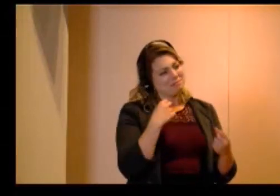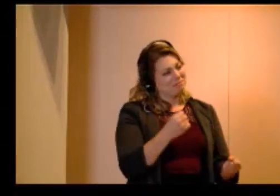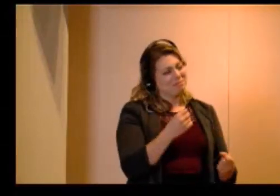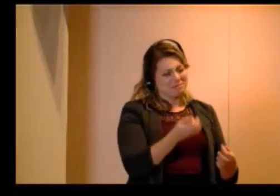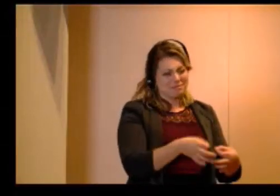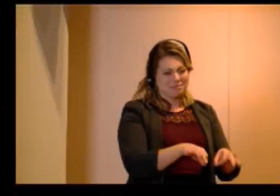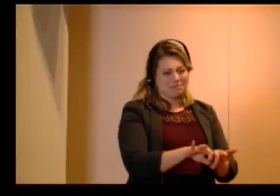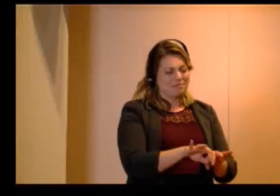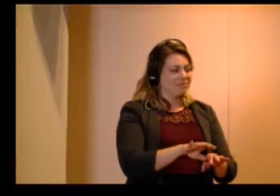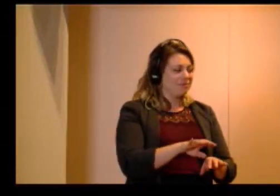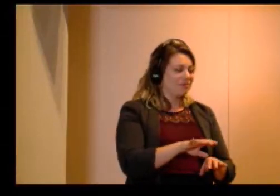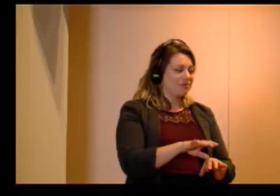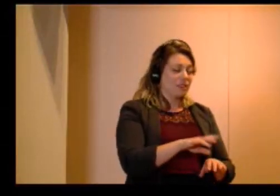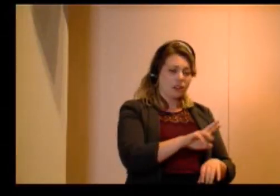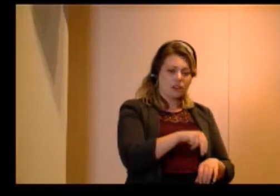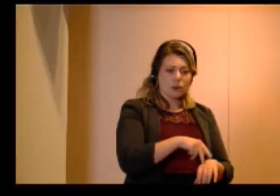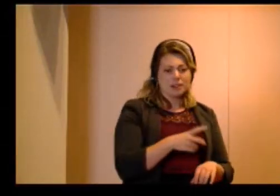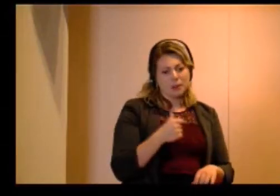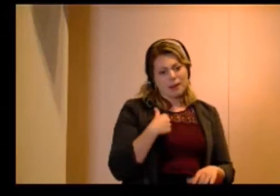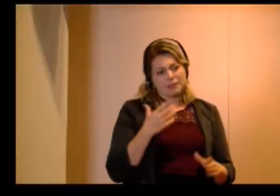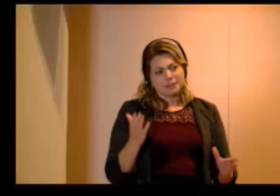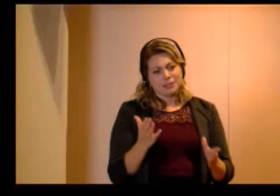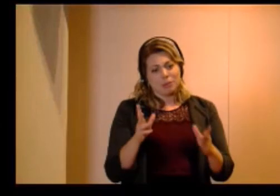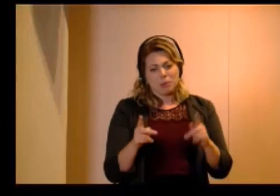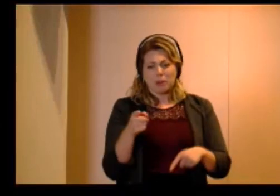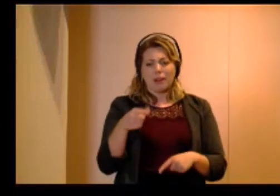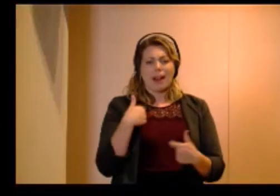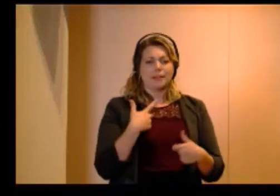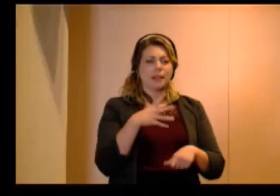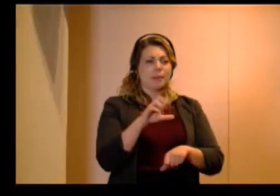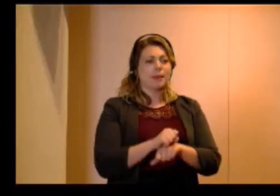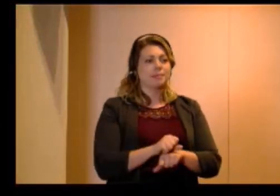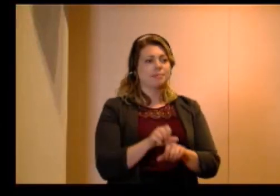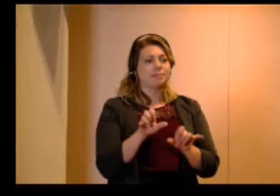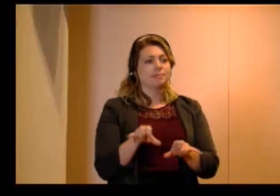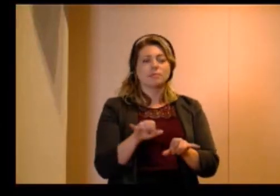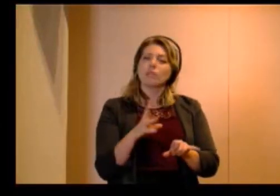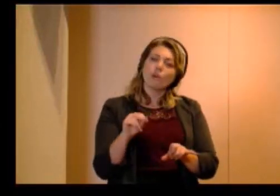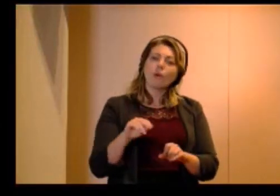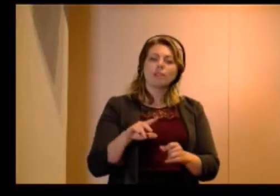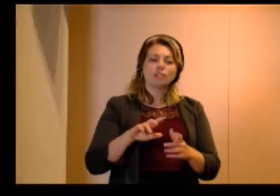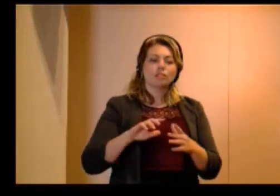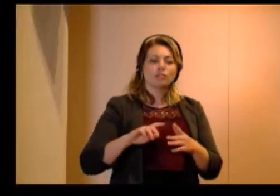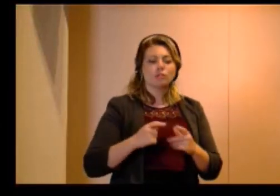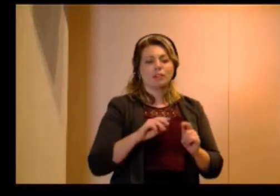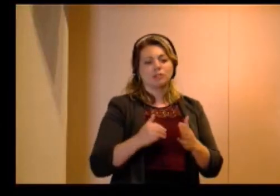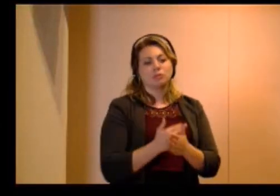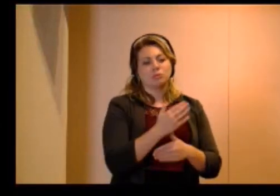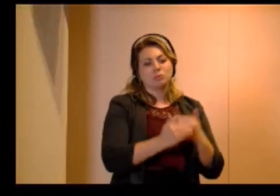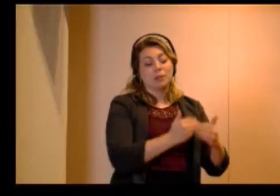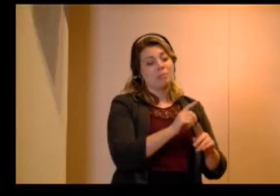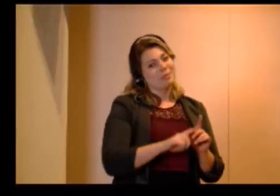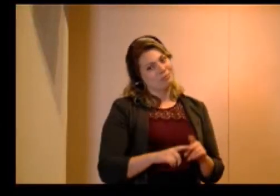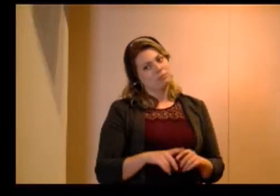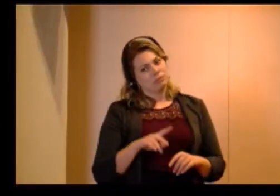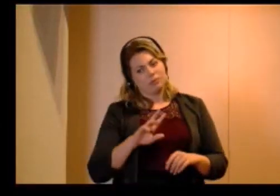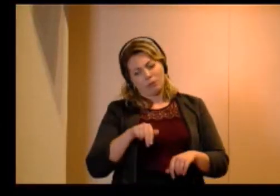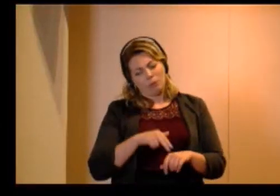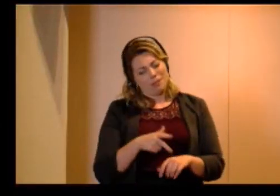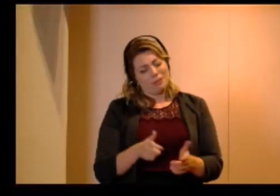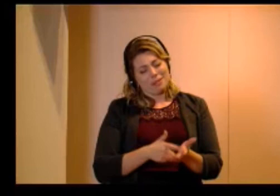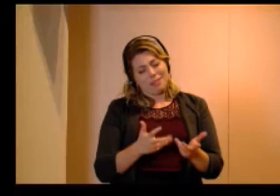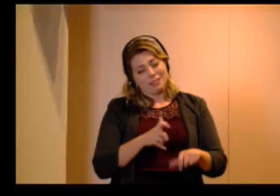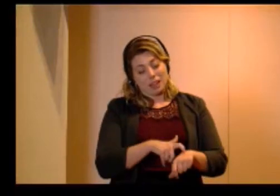convince people with ingrained habits to go new ways, and that is a very laborious process, but sort of